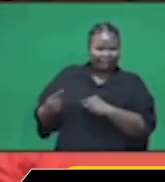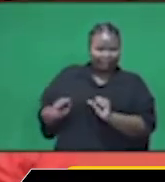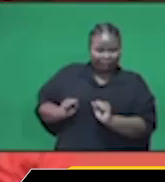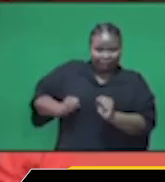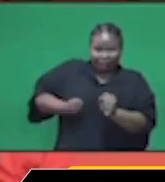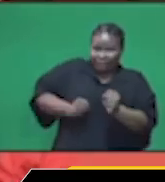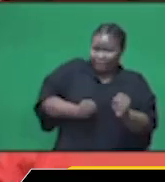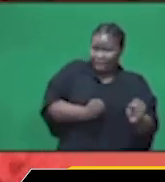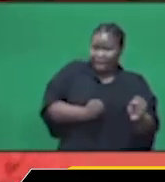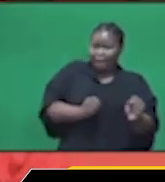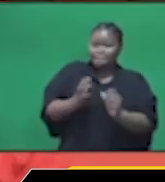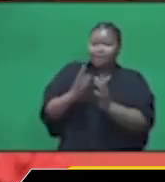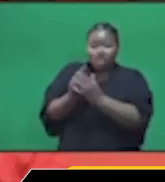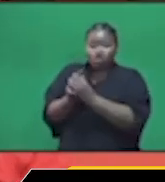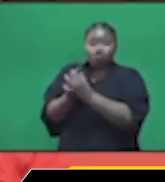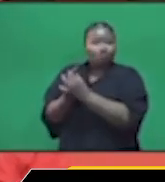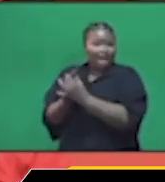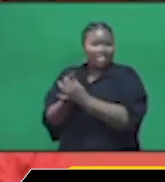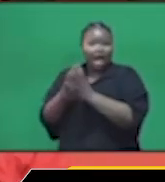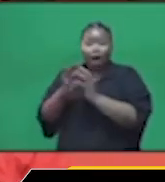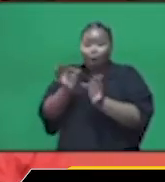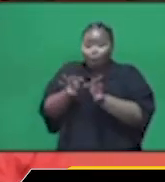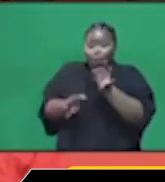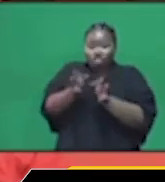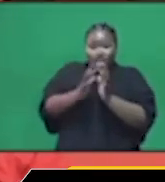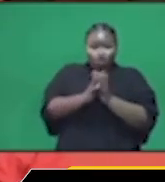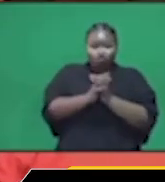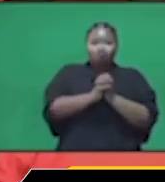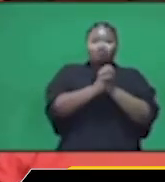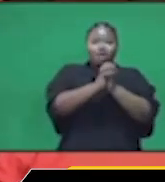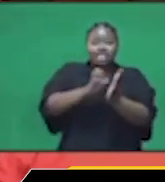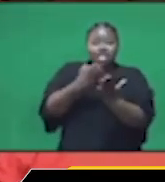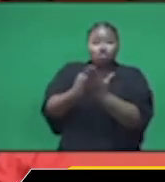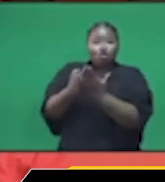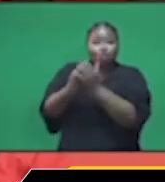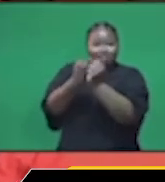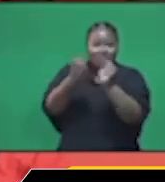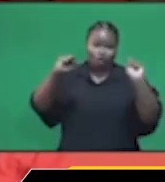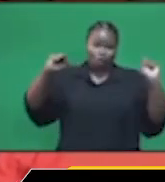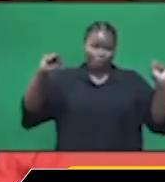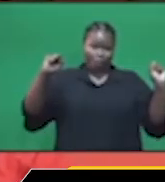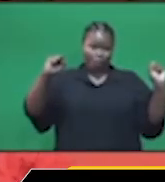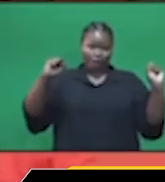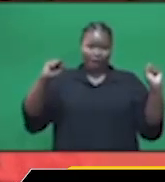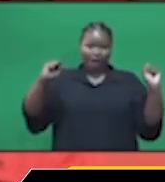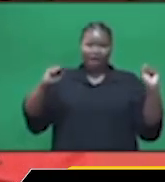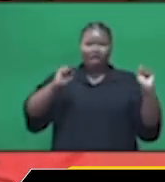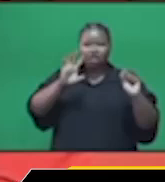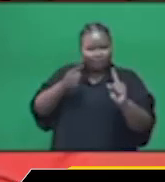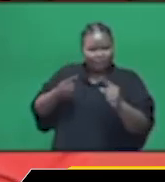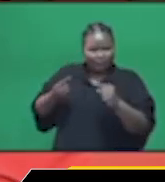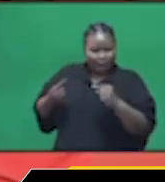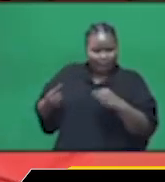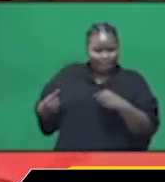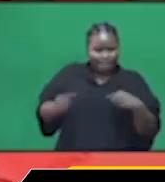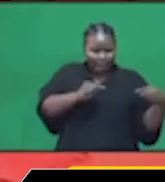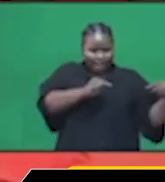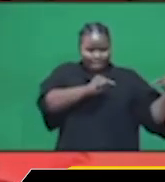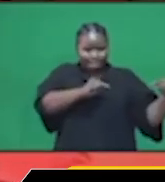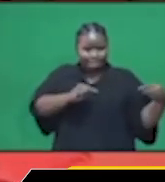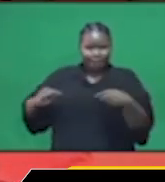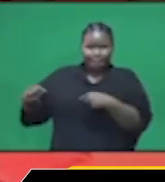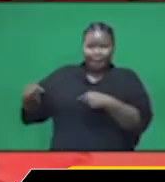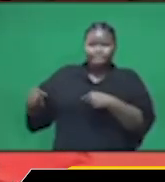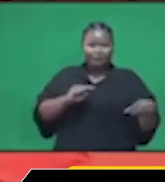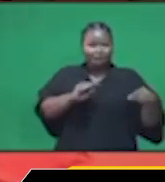bond that unites our parties in pursuit for the true economic liberation. Let us fight for the total liberation of our